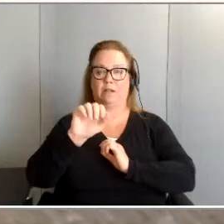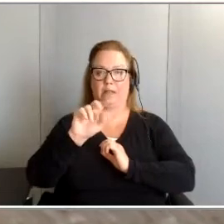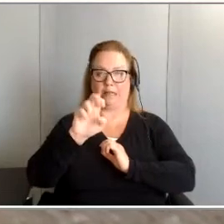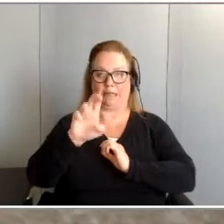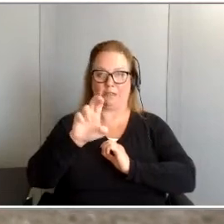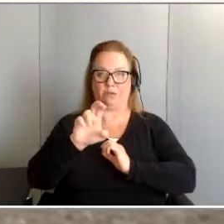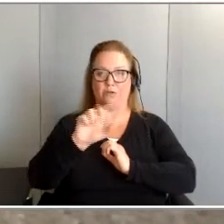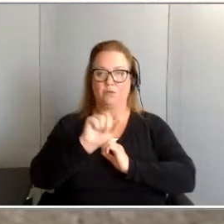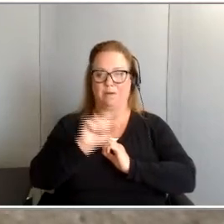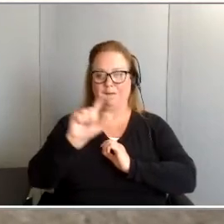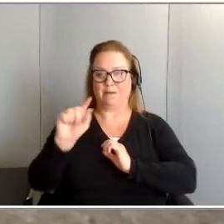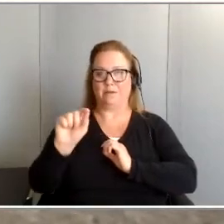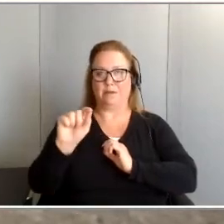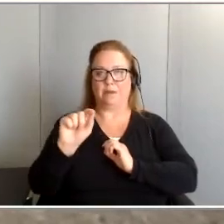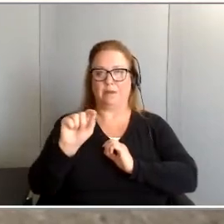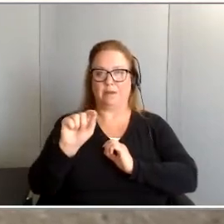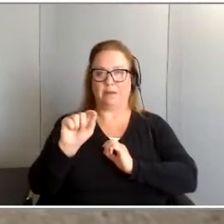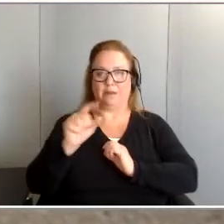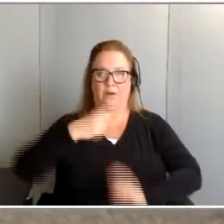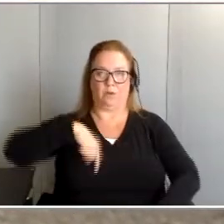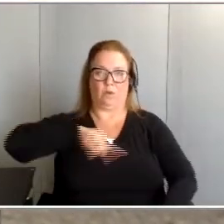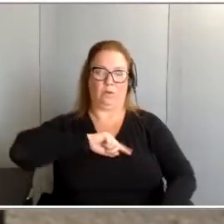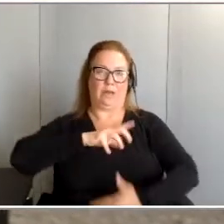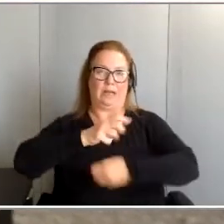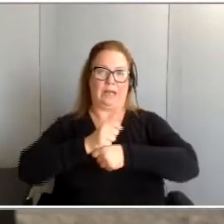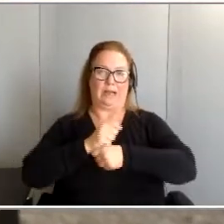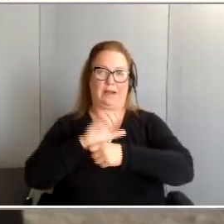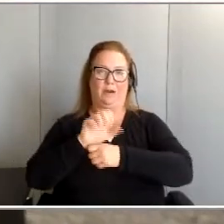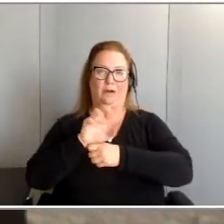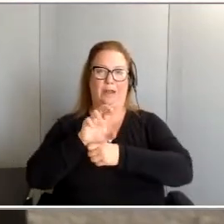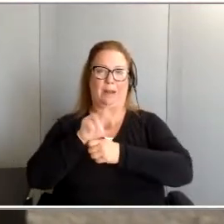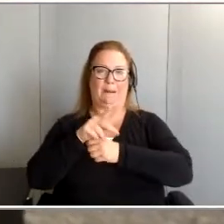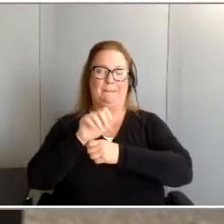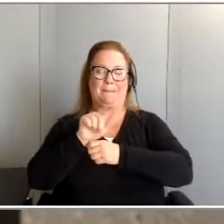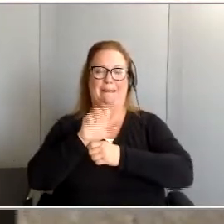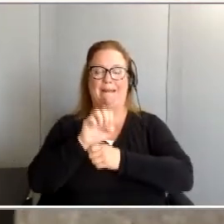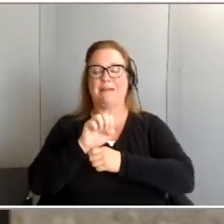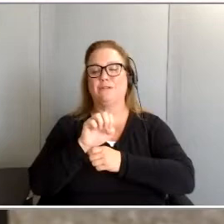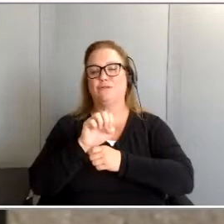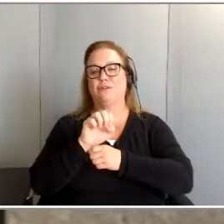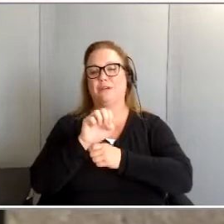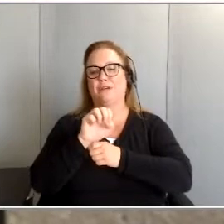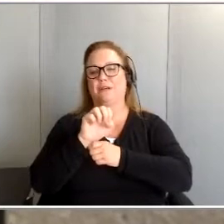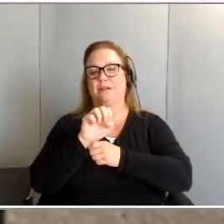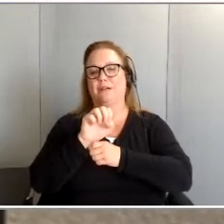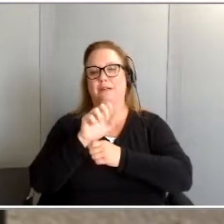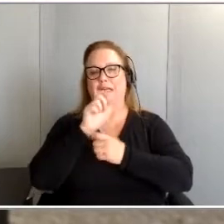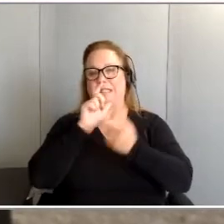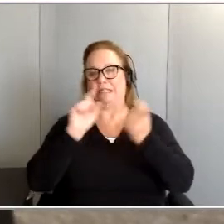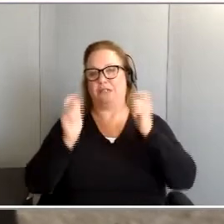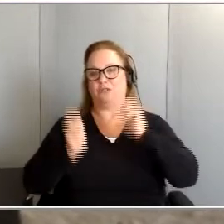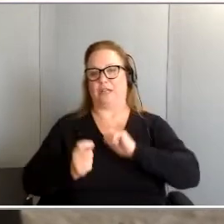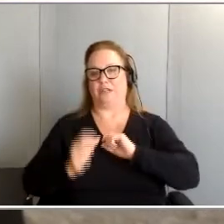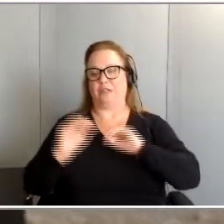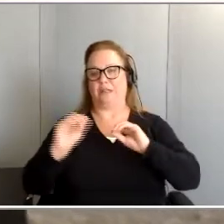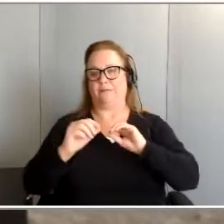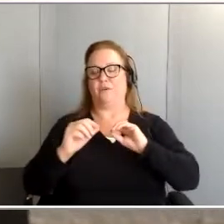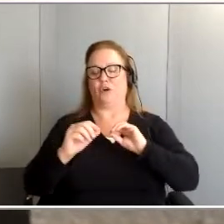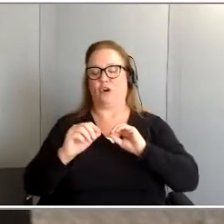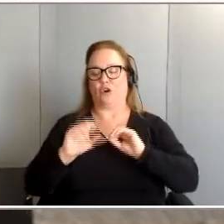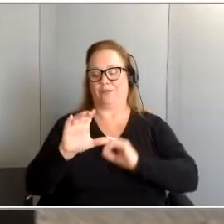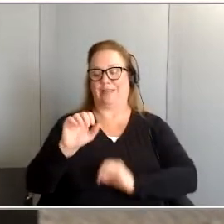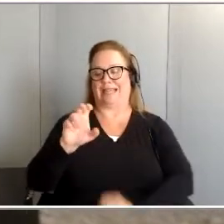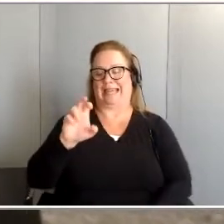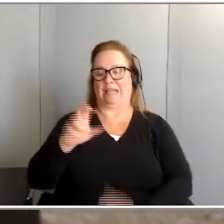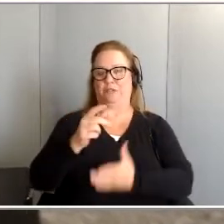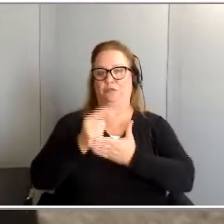And when we received our care package, it was like, it didn't change anything for our diagnosis, but it supported us